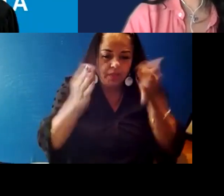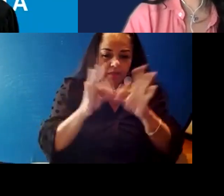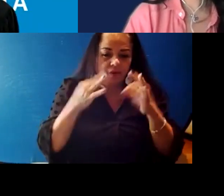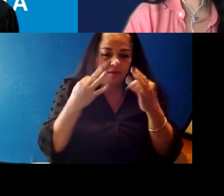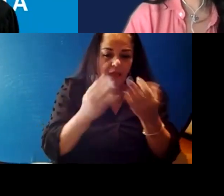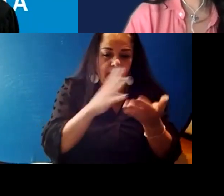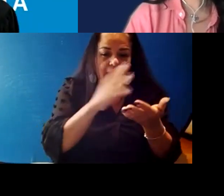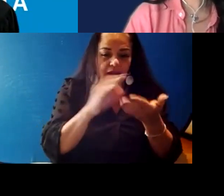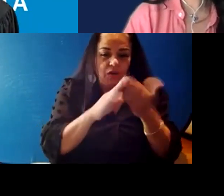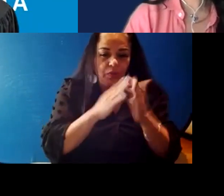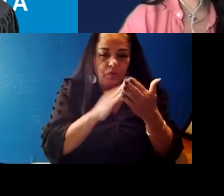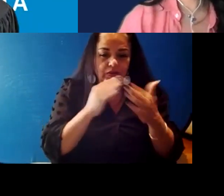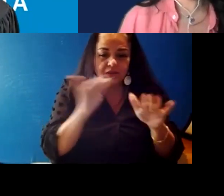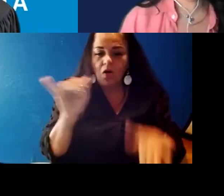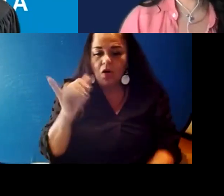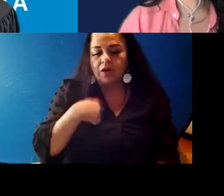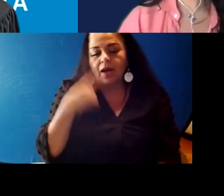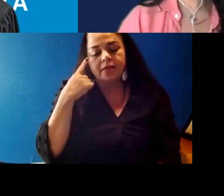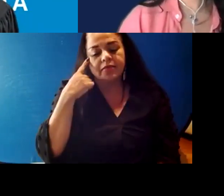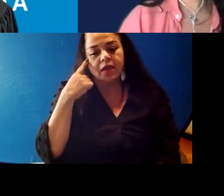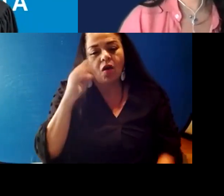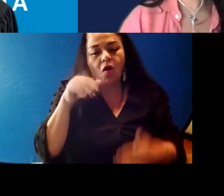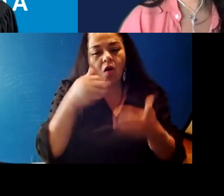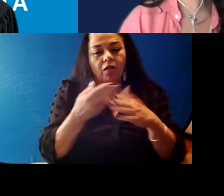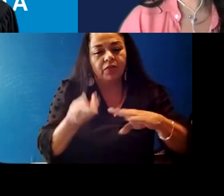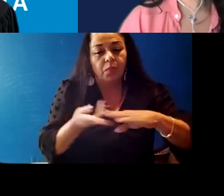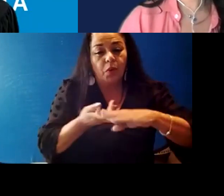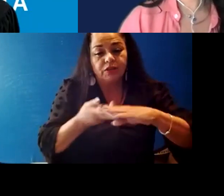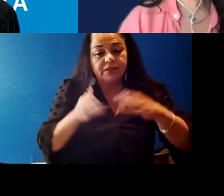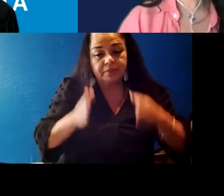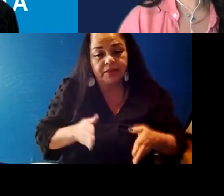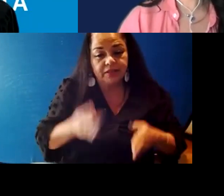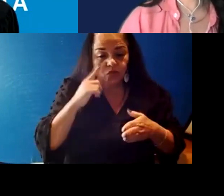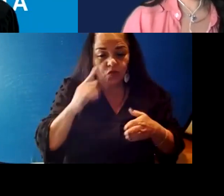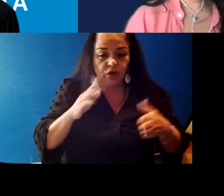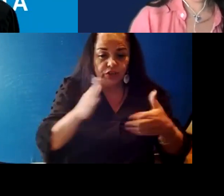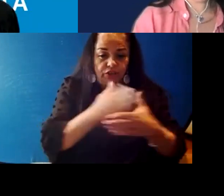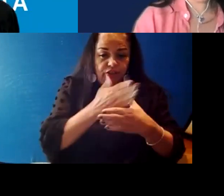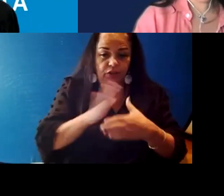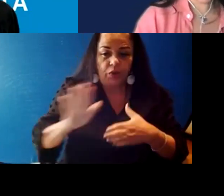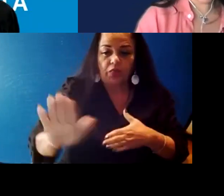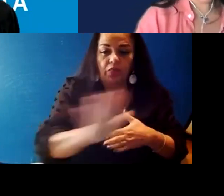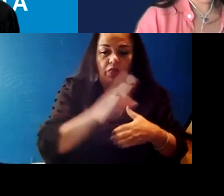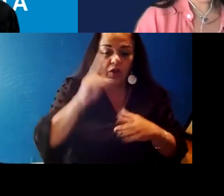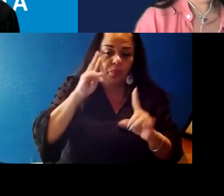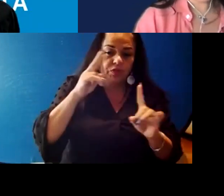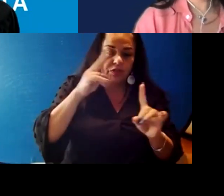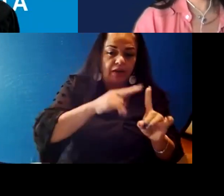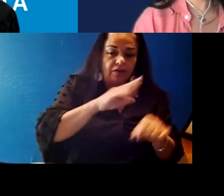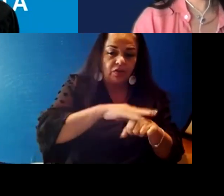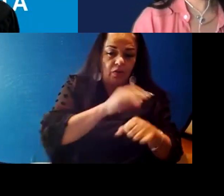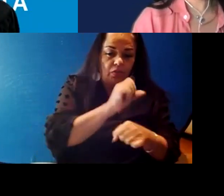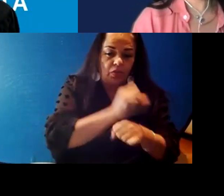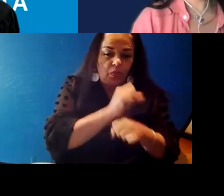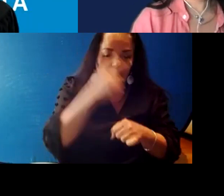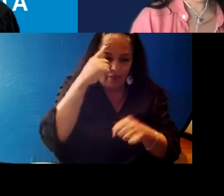And also, I think just all of the participants for sharing their perspectives on the work. I think that's so